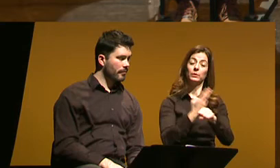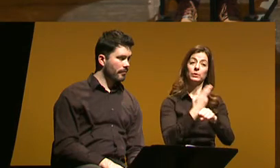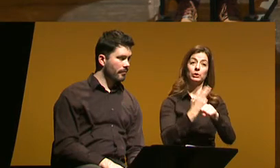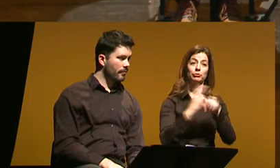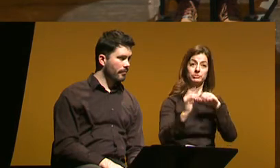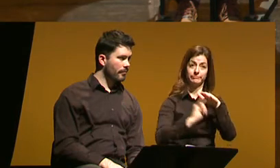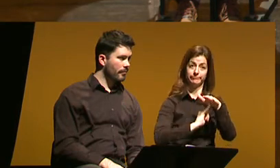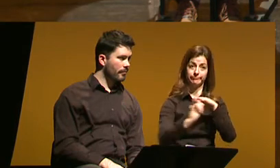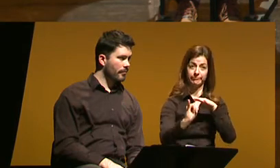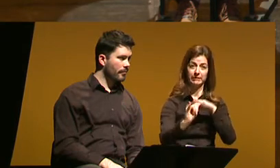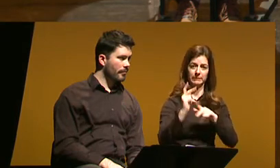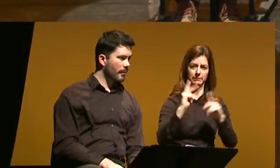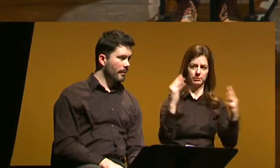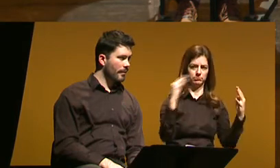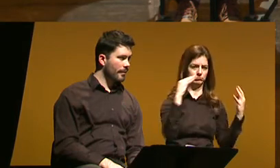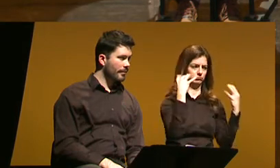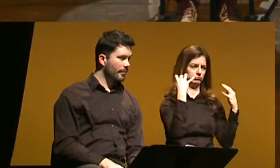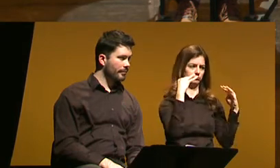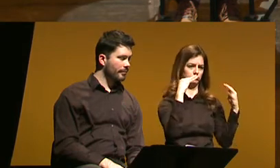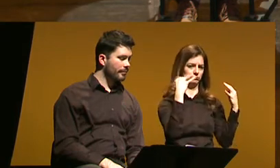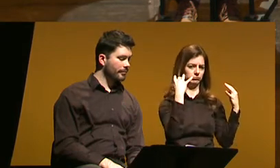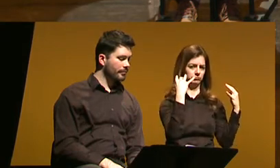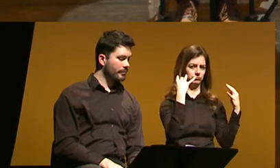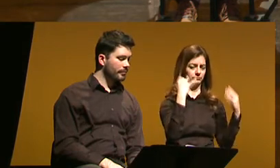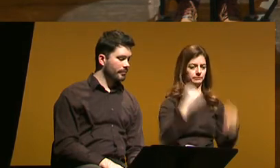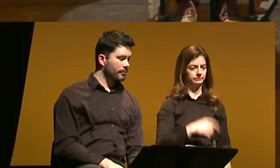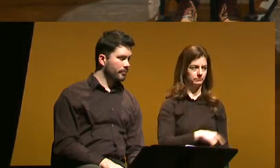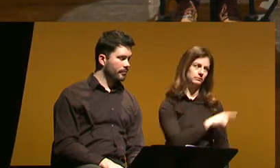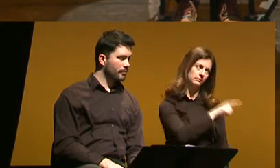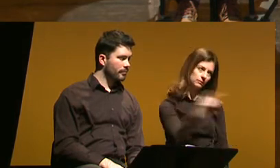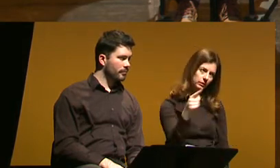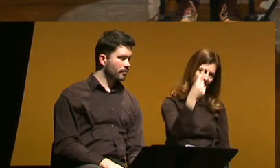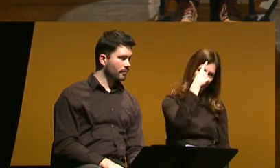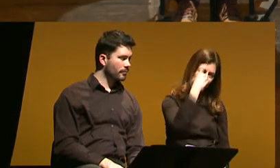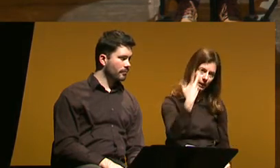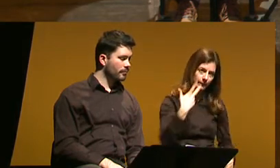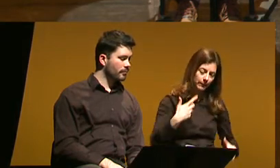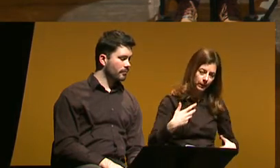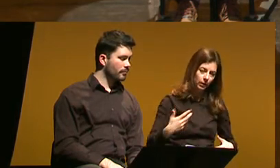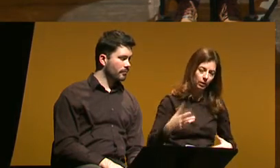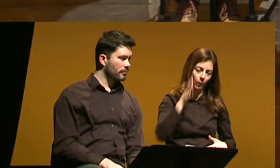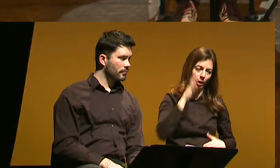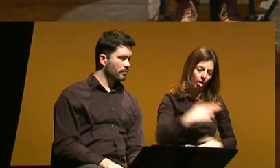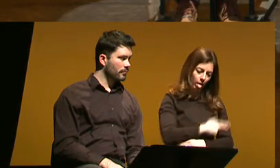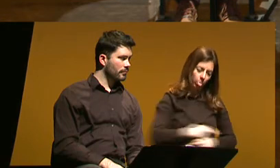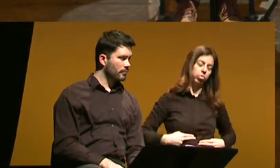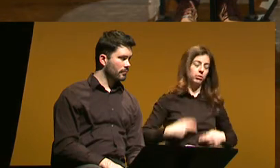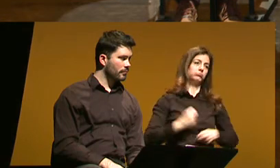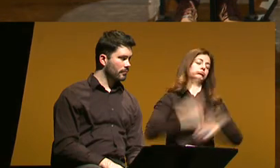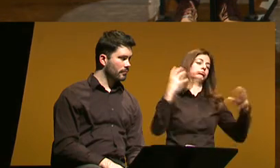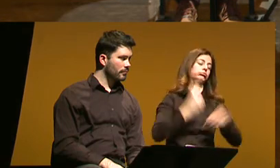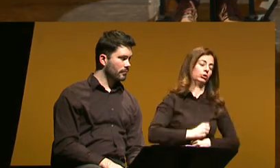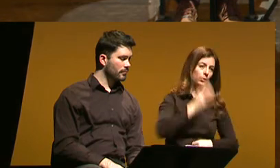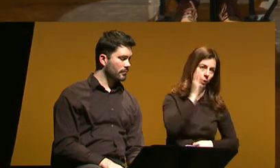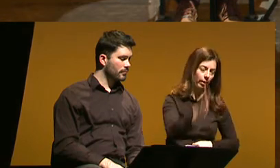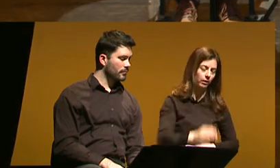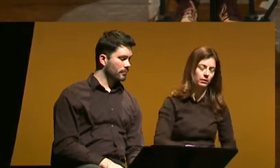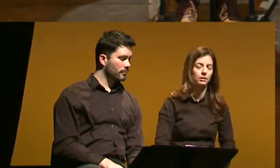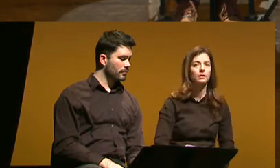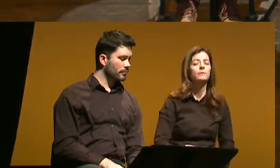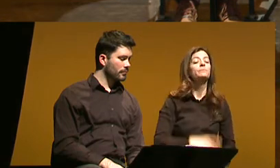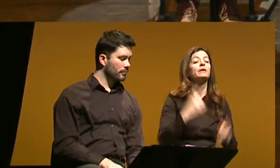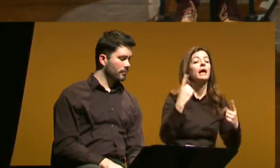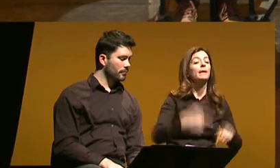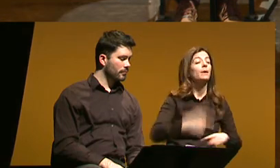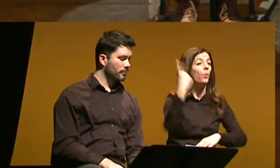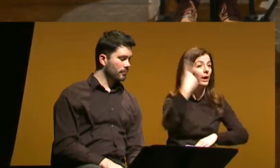just stare at me all the time. I imagine they are thinking that I'm going to blow up the train or something. One day, I'm talking to